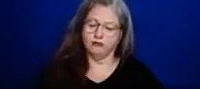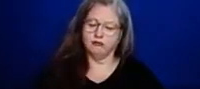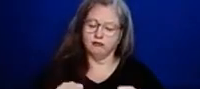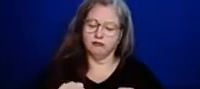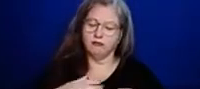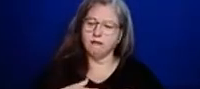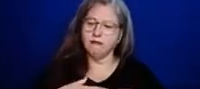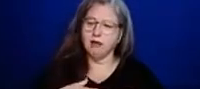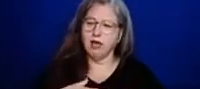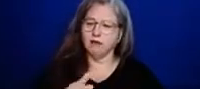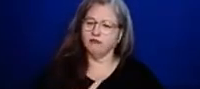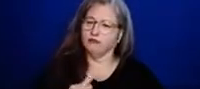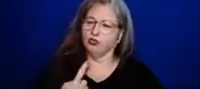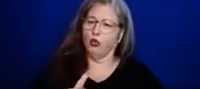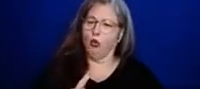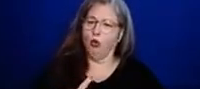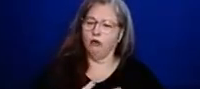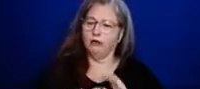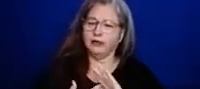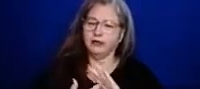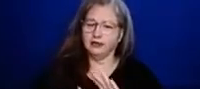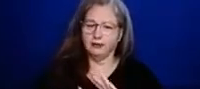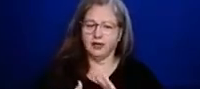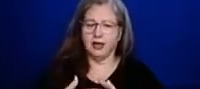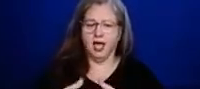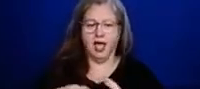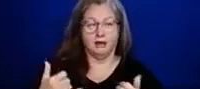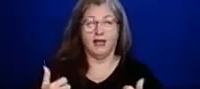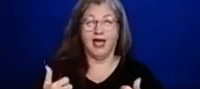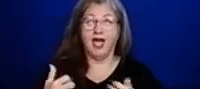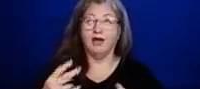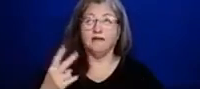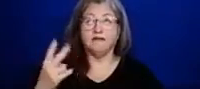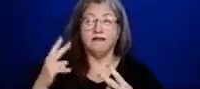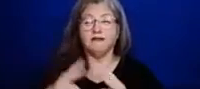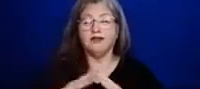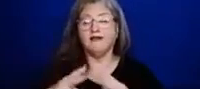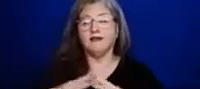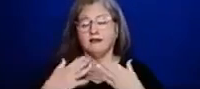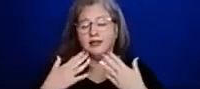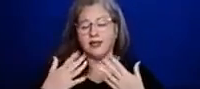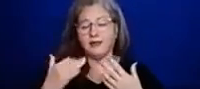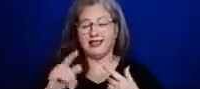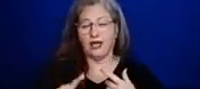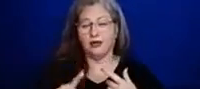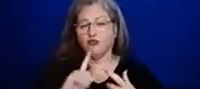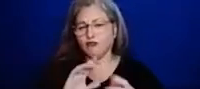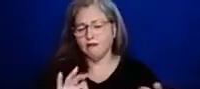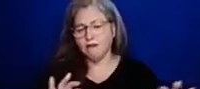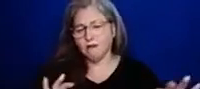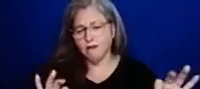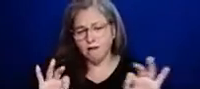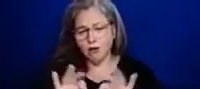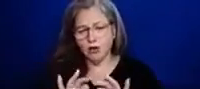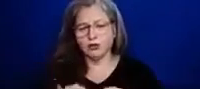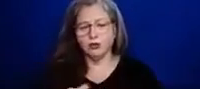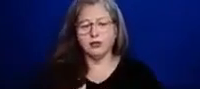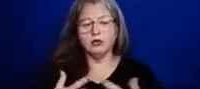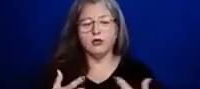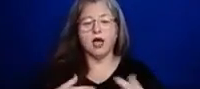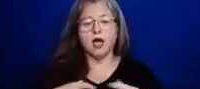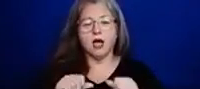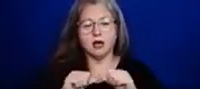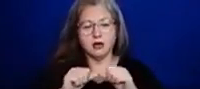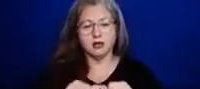exhibit, and I am very thankful even nowadays for that, because it was very important for me. So I kept